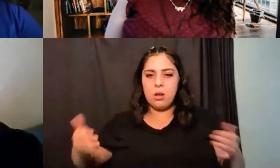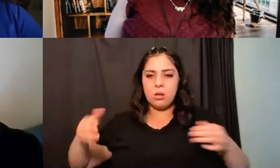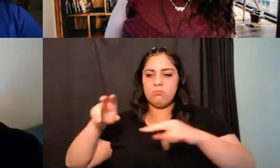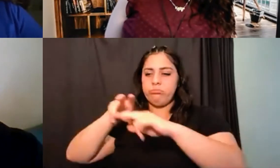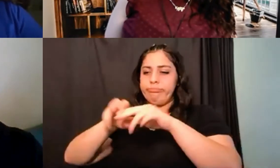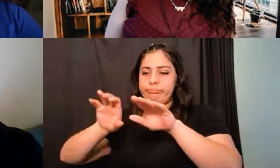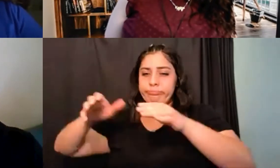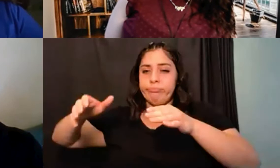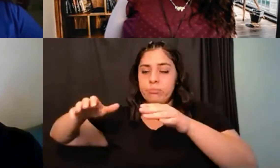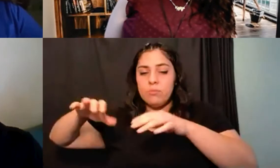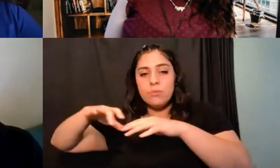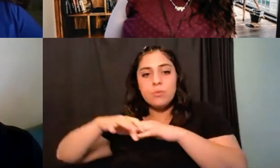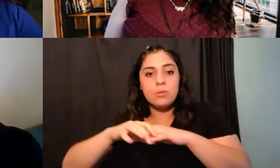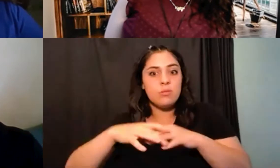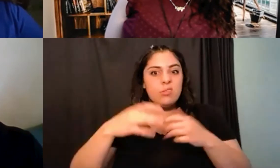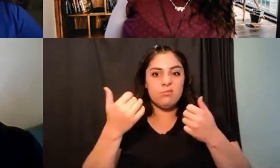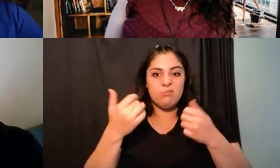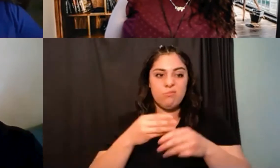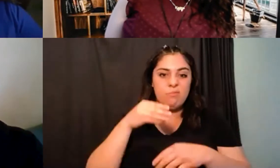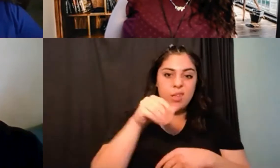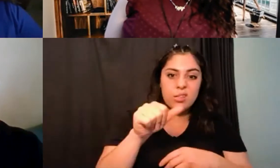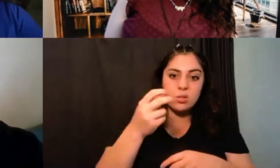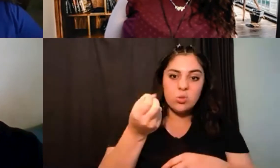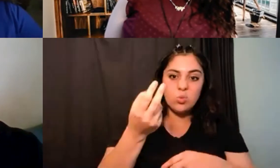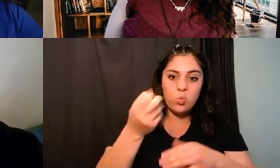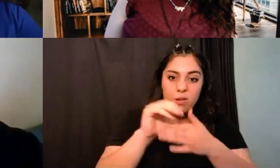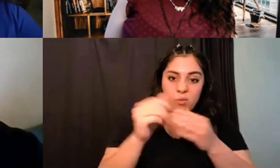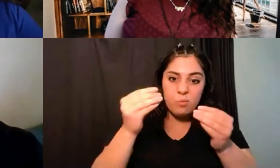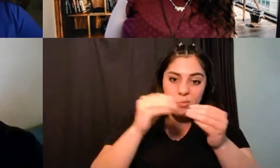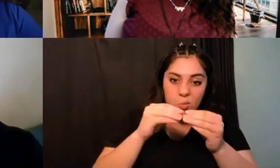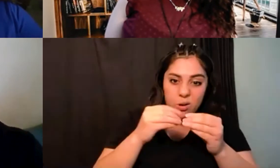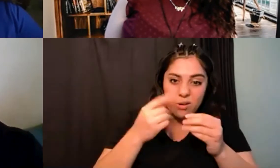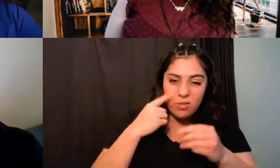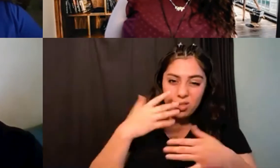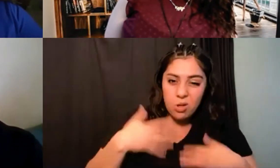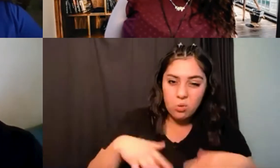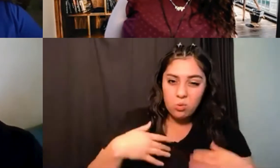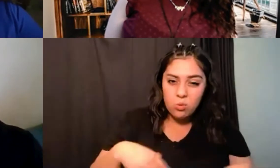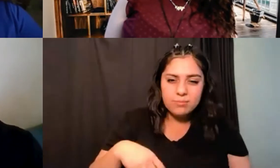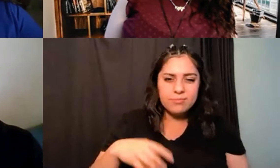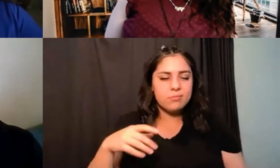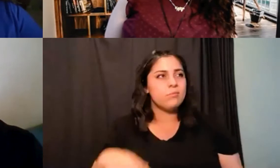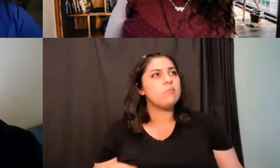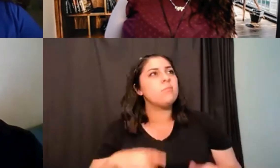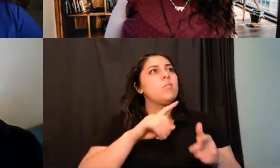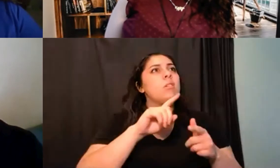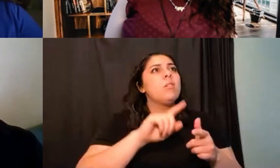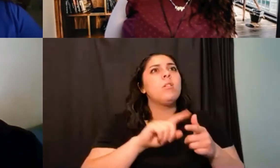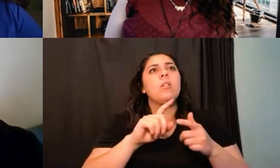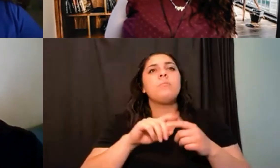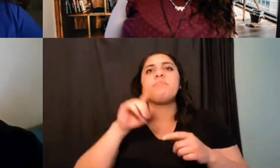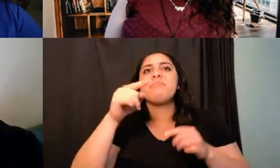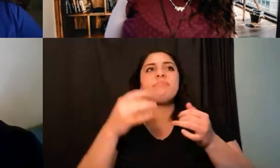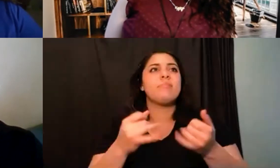for the same article of clothing. When the stick figure mannequin wears my 2X cinched in the back and they call